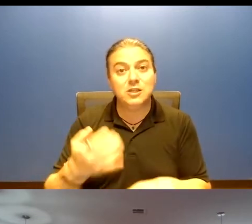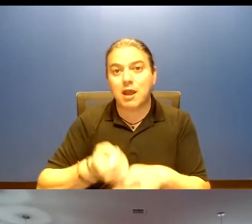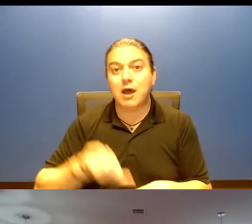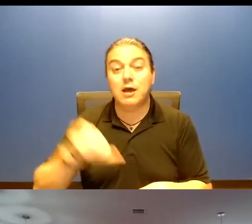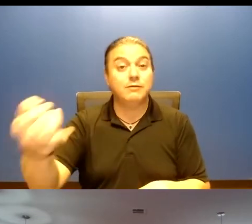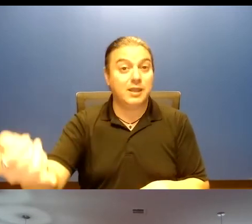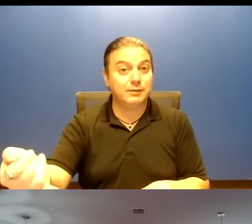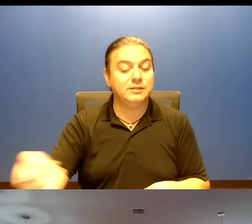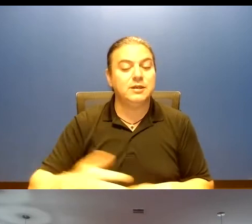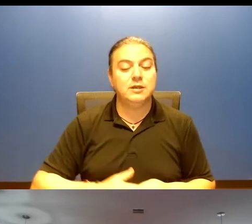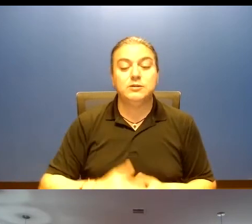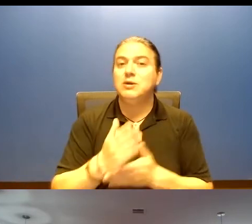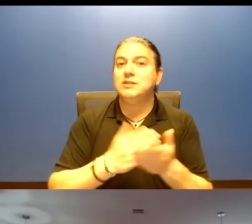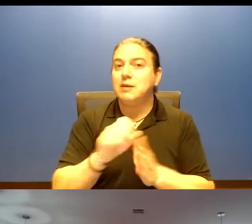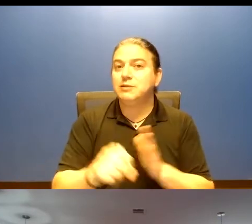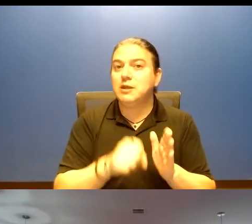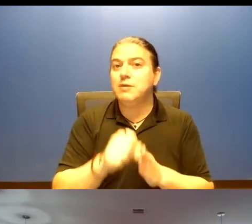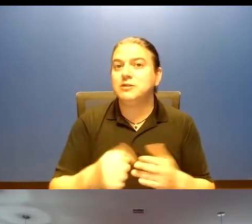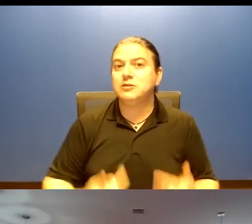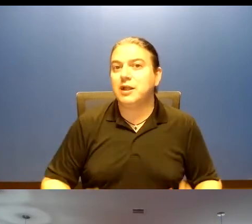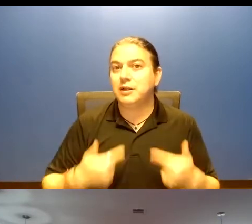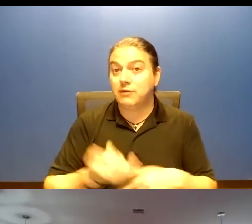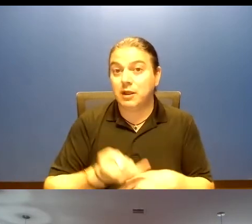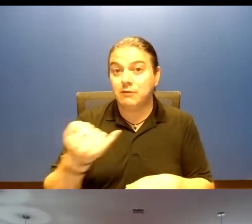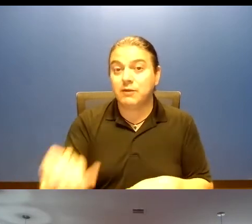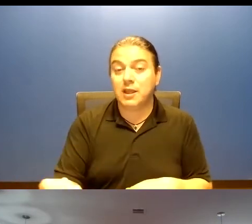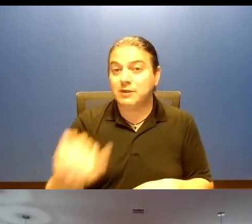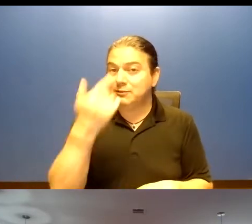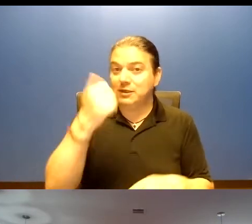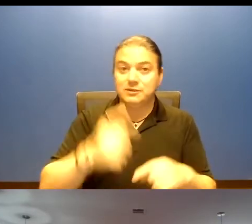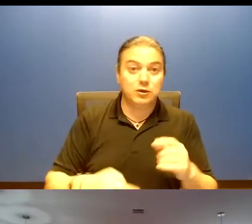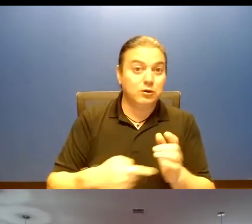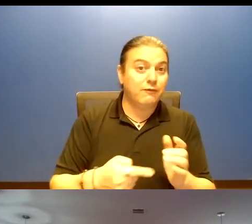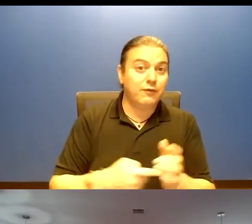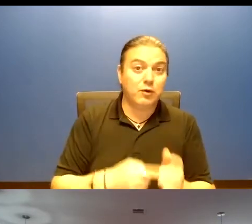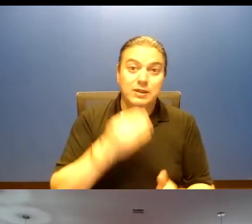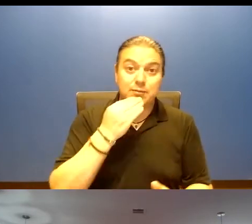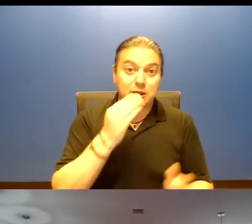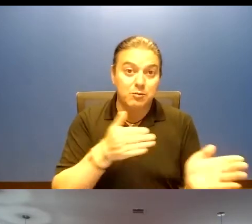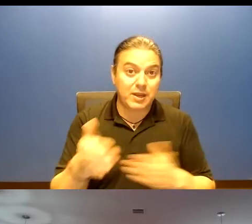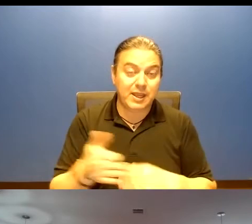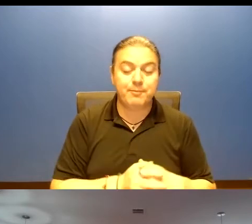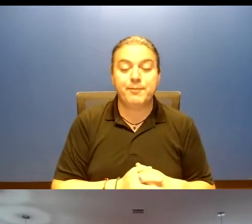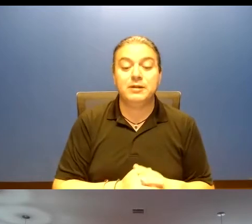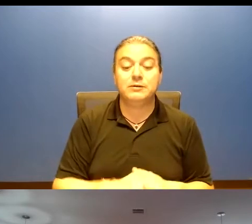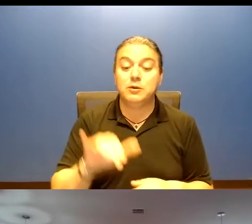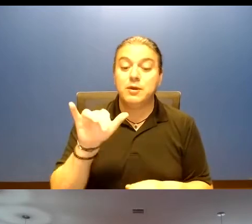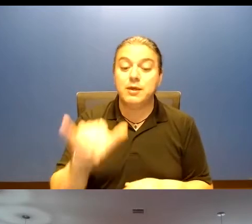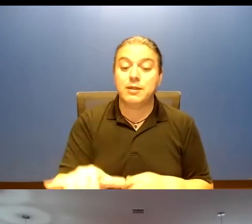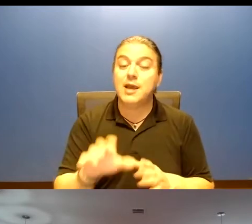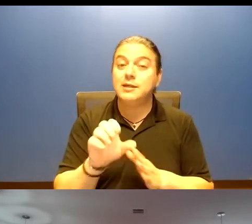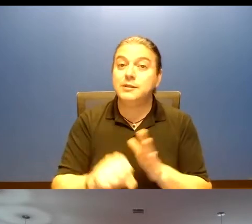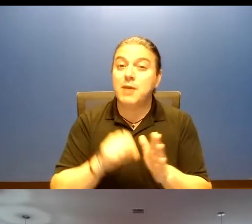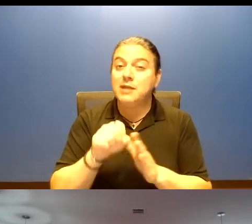off campus because I could not afford the meal plan. So that semester was just